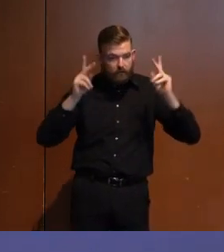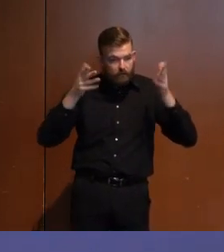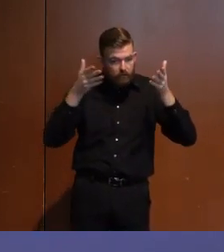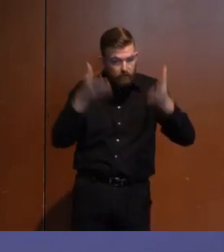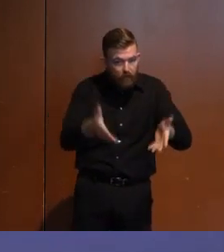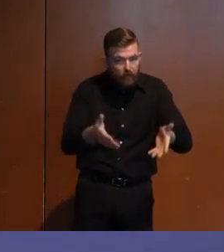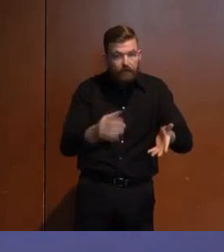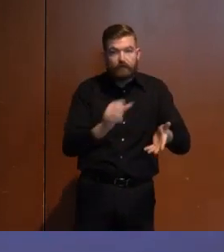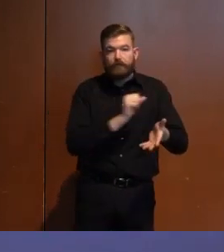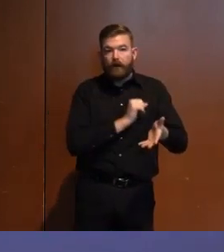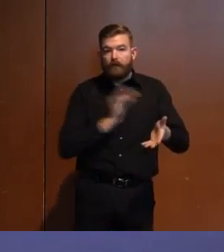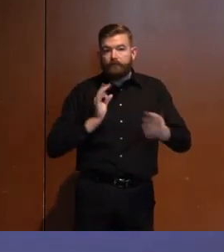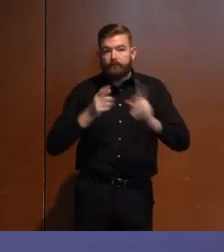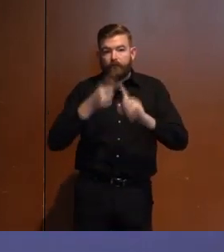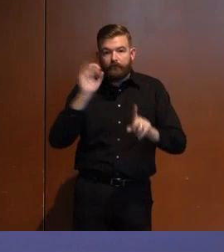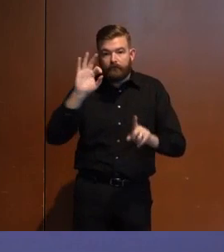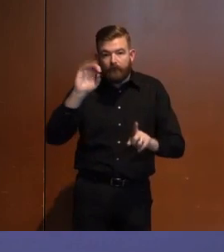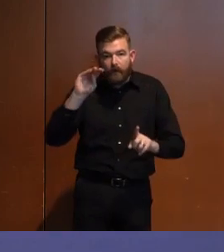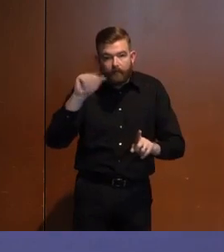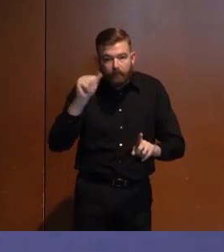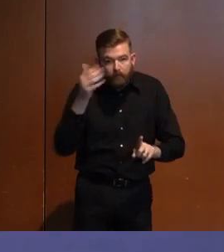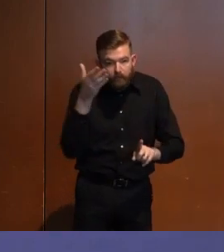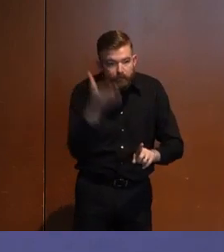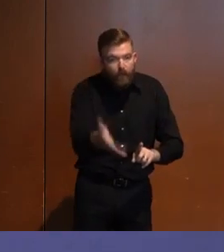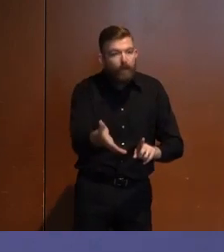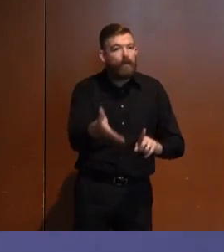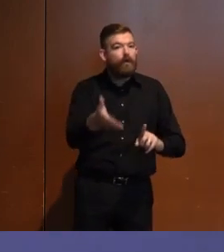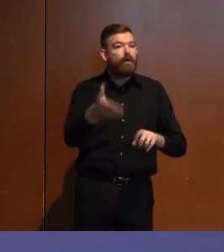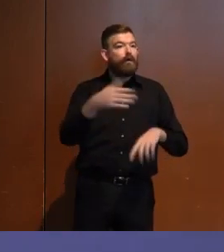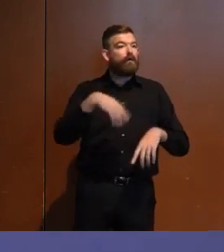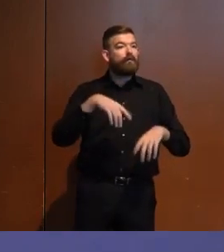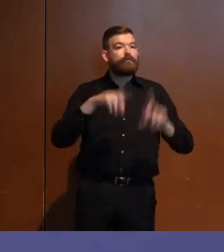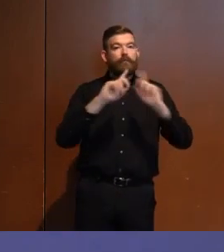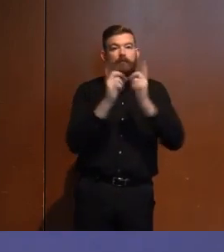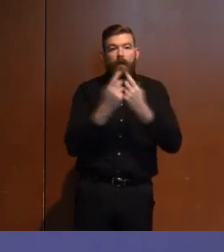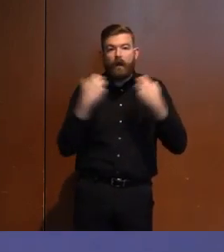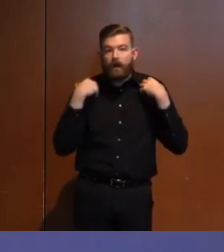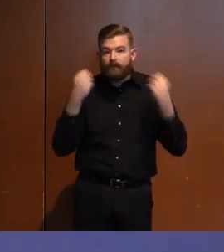who are at that table. I mentioned Department of Health. Any other part of government.